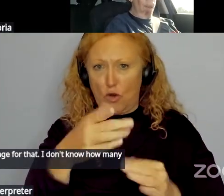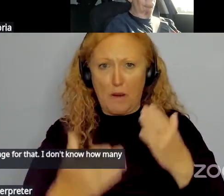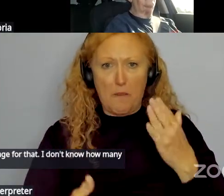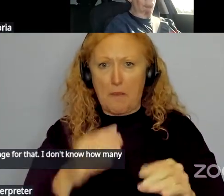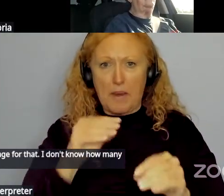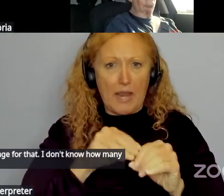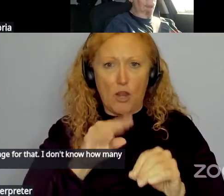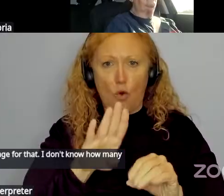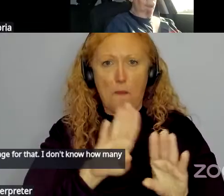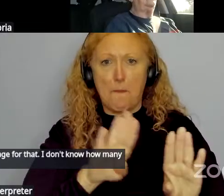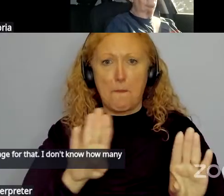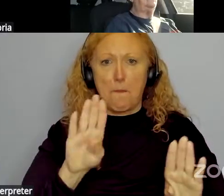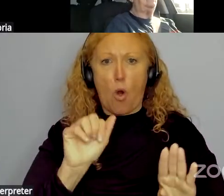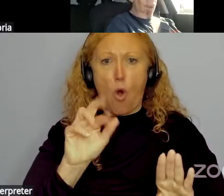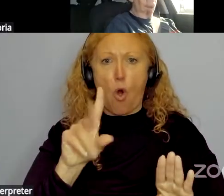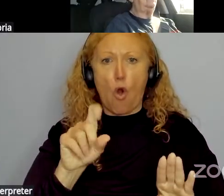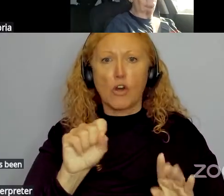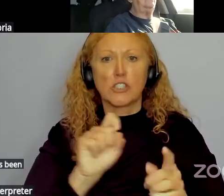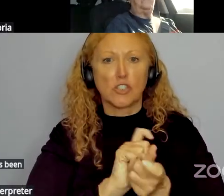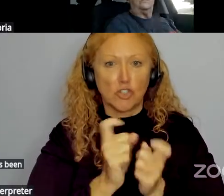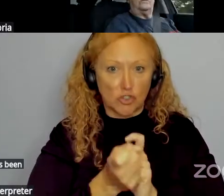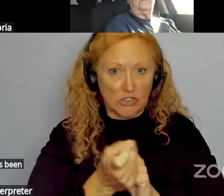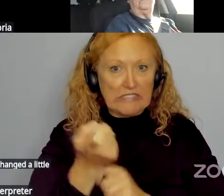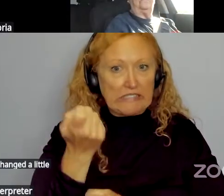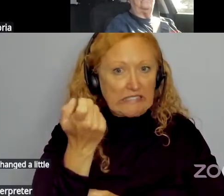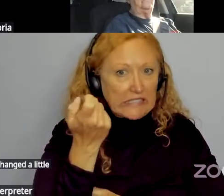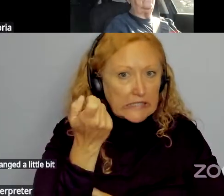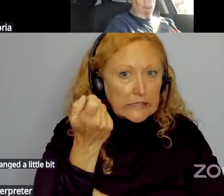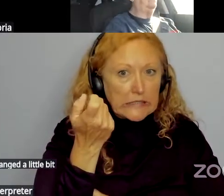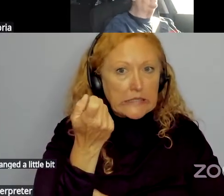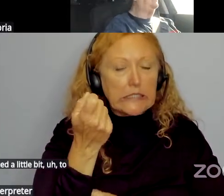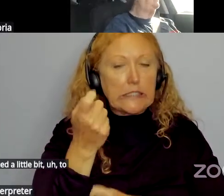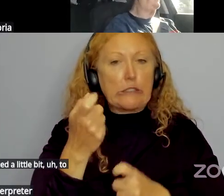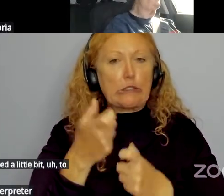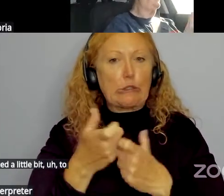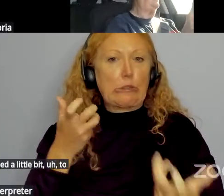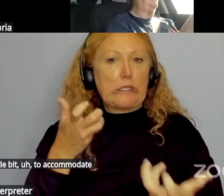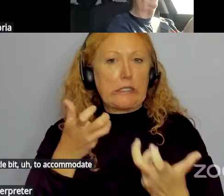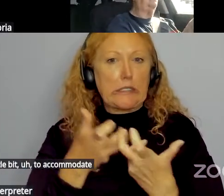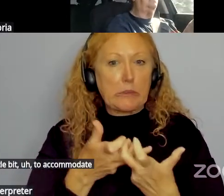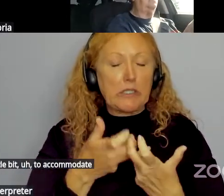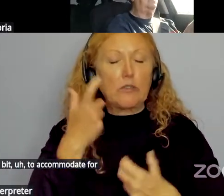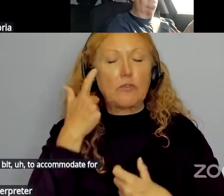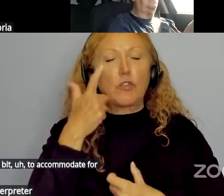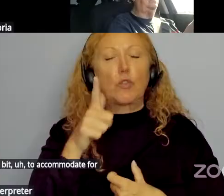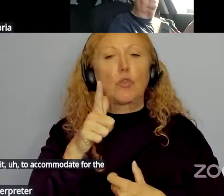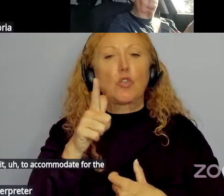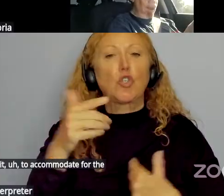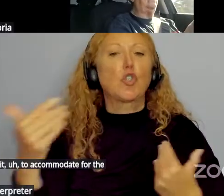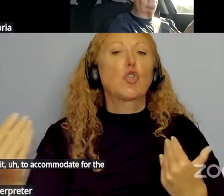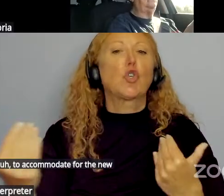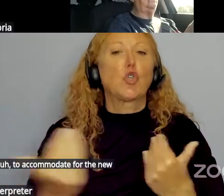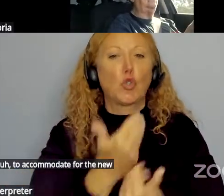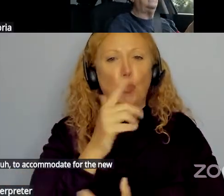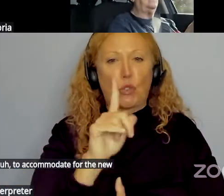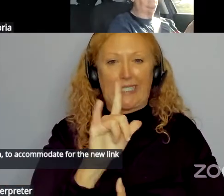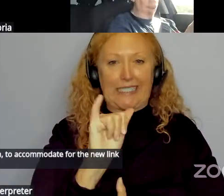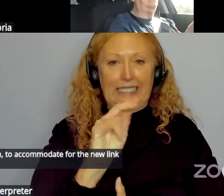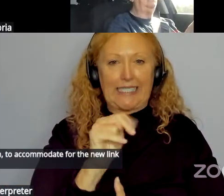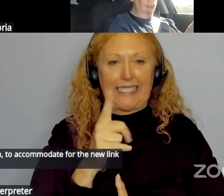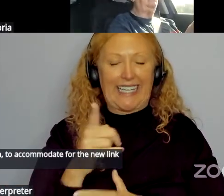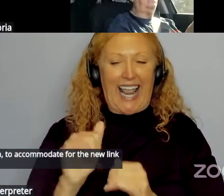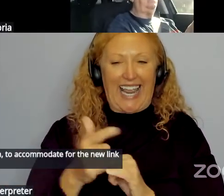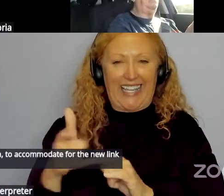yet, but boards has been changed a little bit to accommodate for the new link and the way it